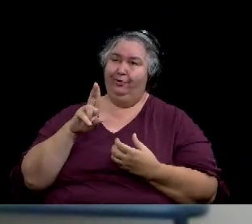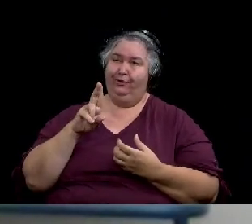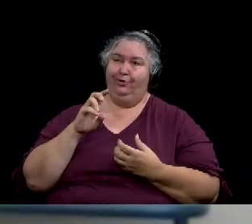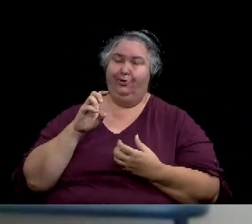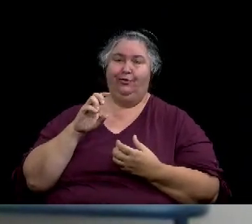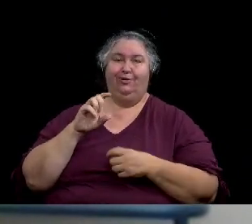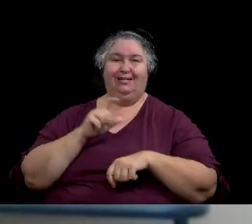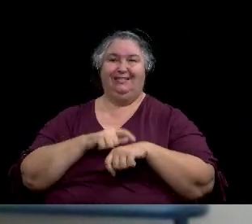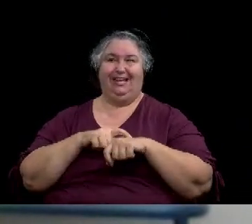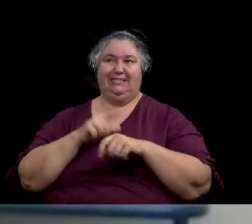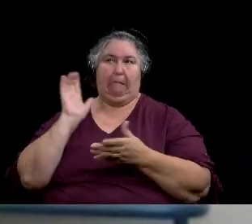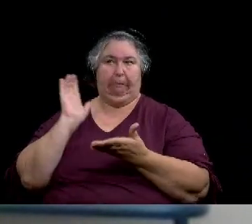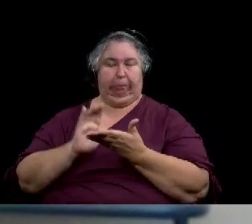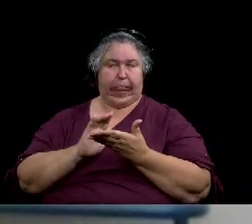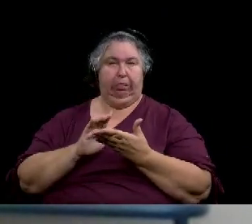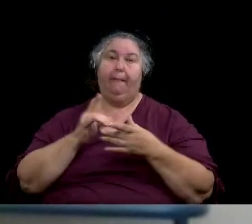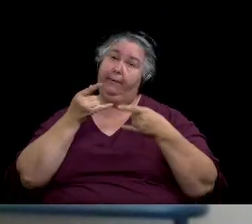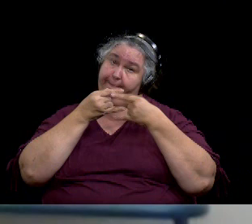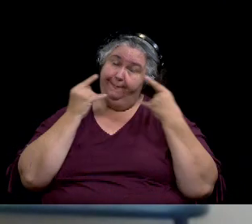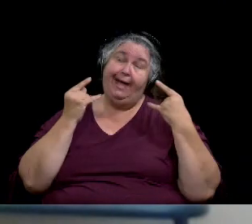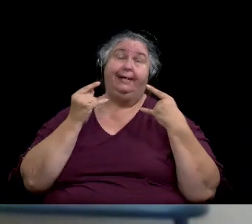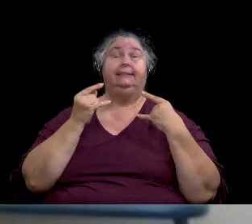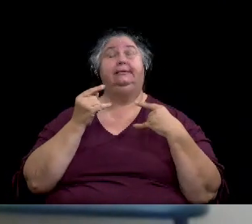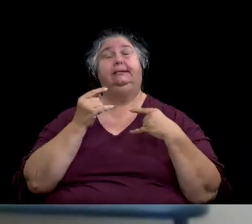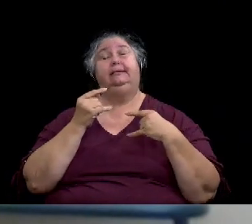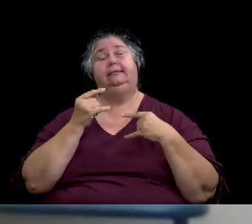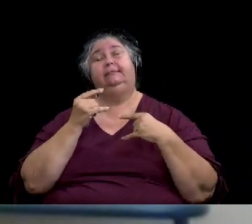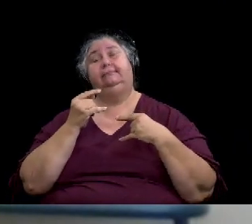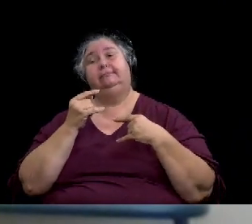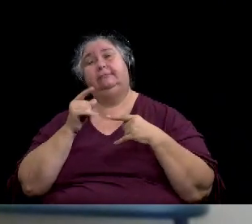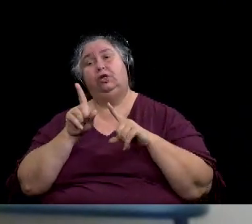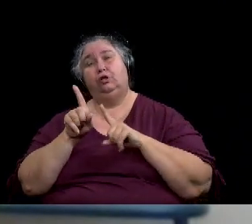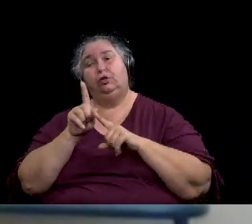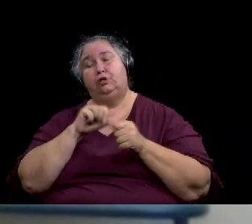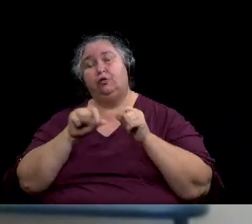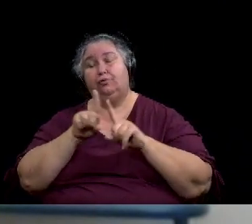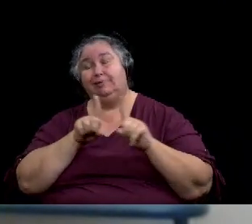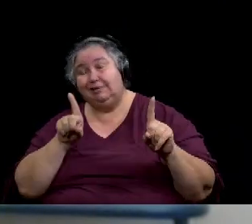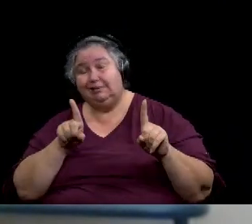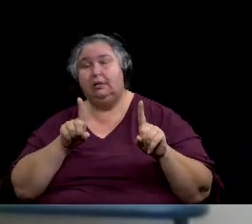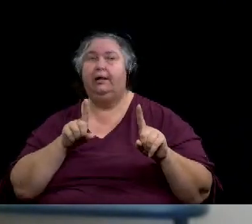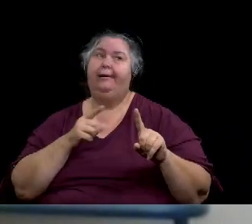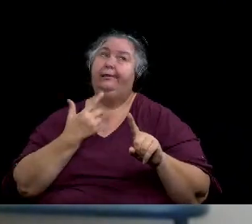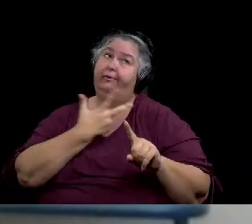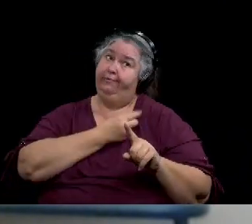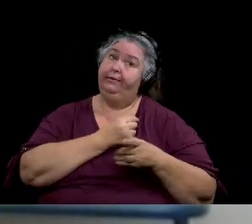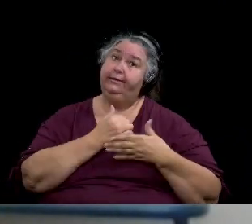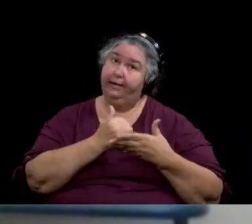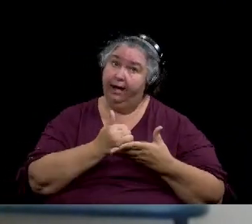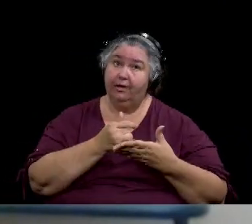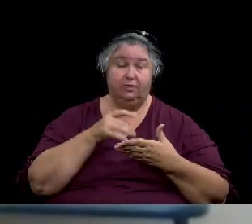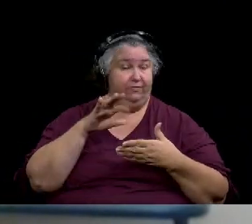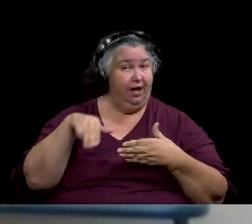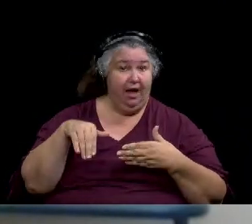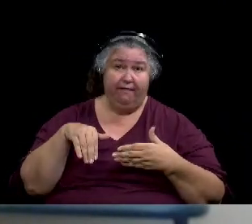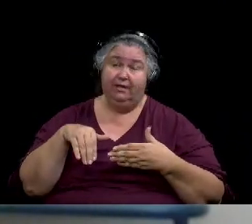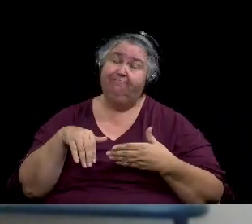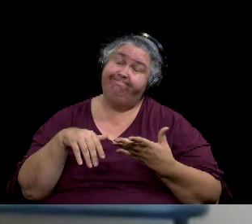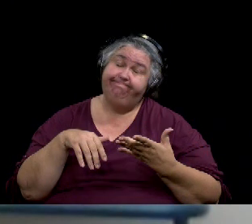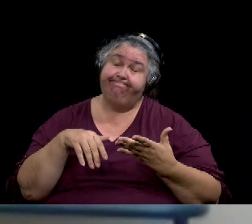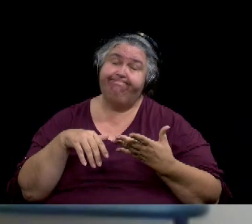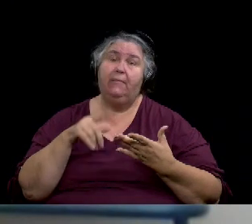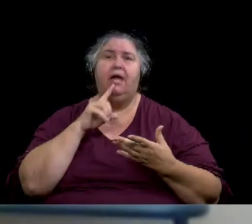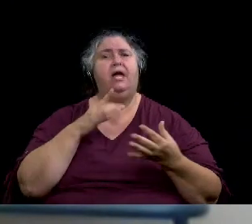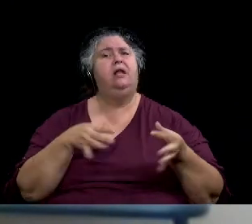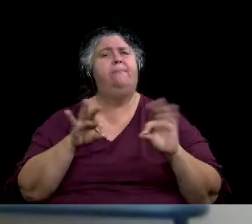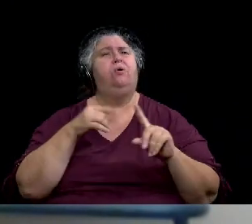distancing will help, but we also have a vaccine. So I encourage anyone who has not yet gotten their vaccine to do so. And blood products are also an important point,